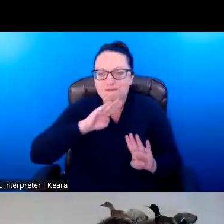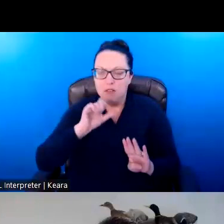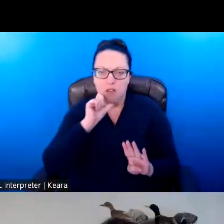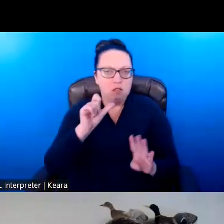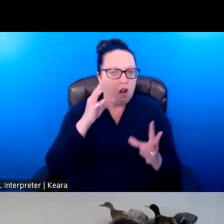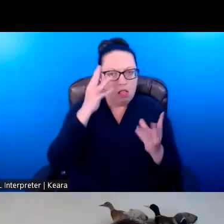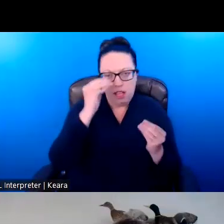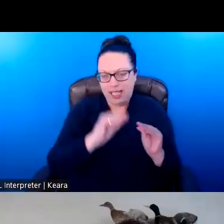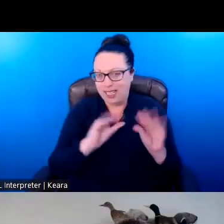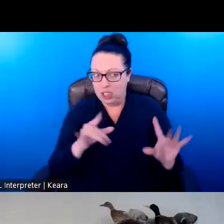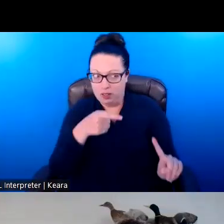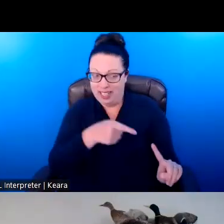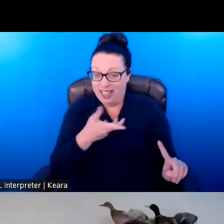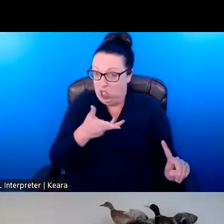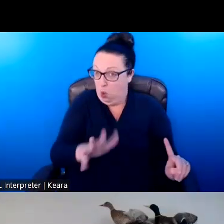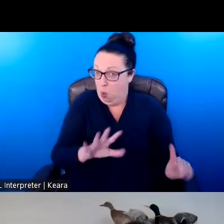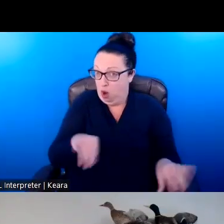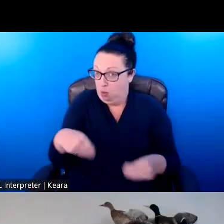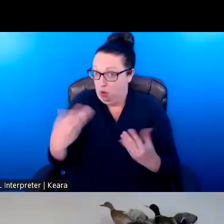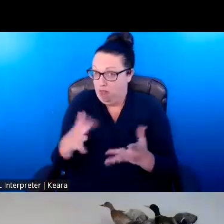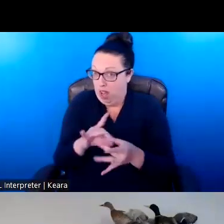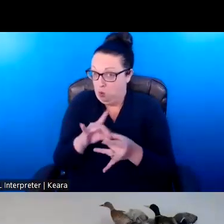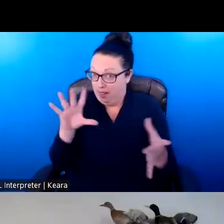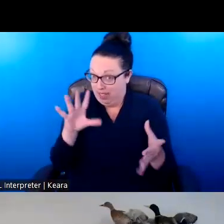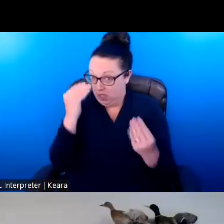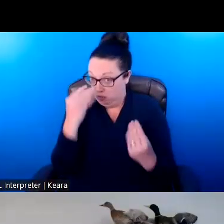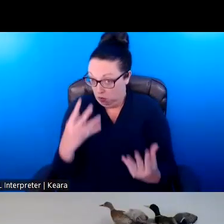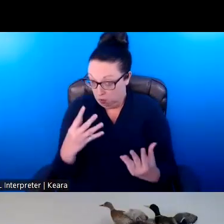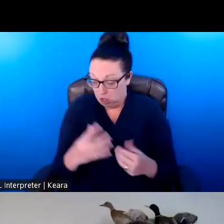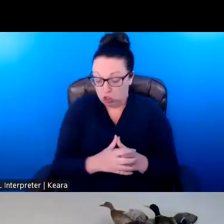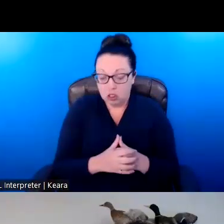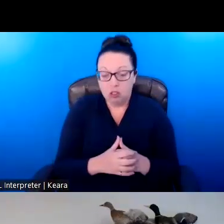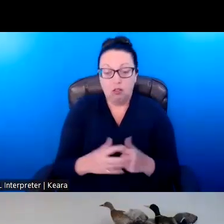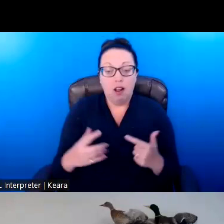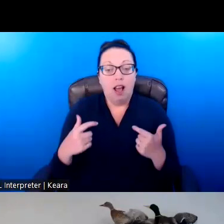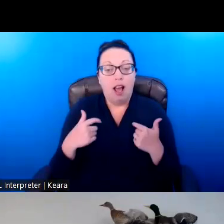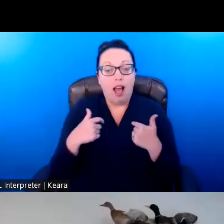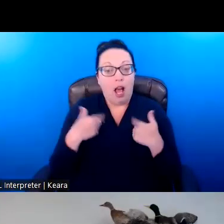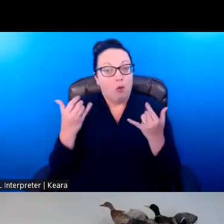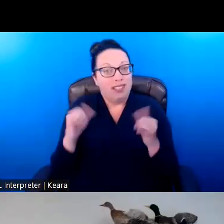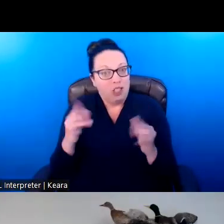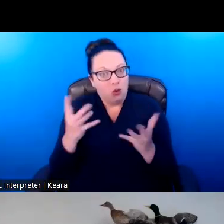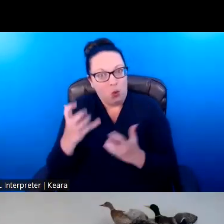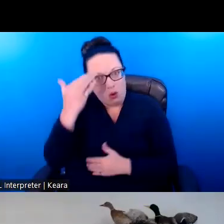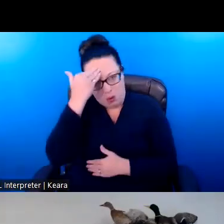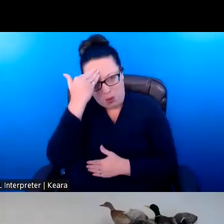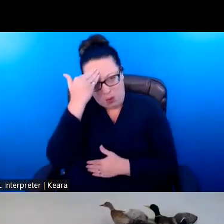want to provide that release of information. I would want to still know the information. So if it were me, the doc, or me, the